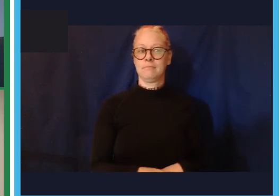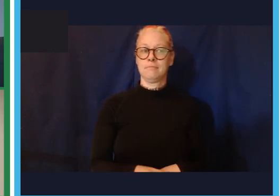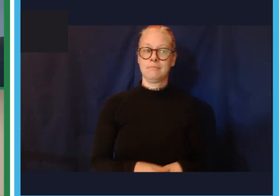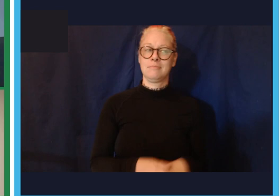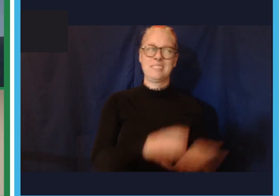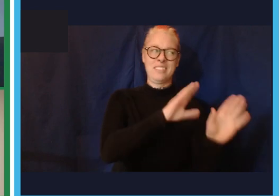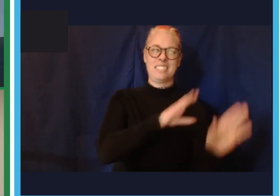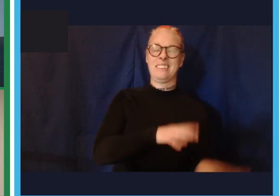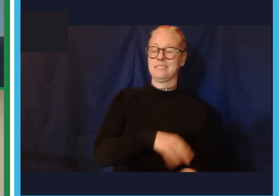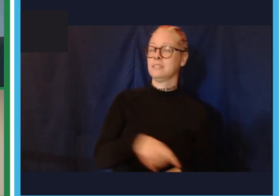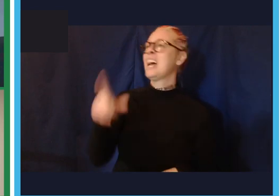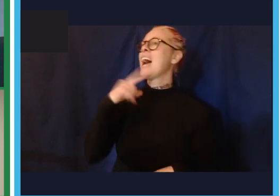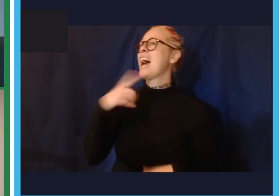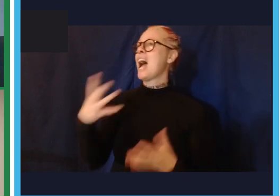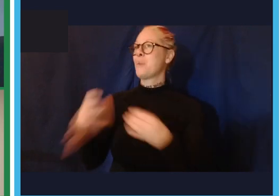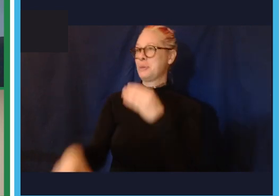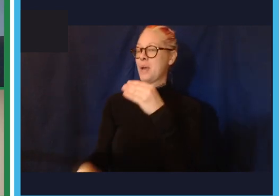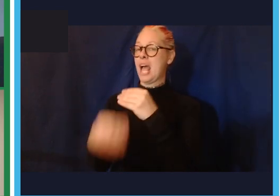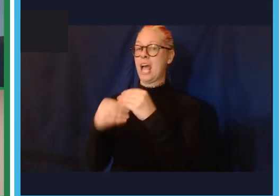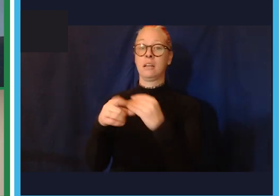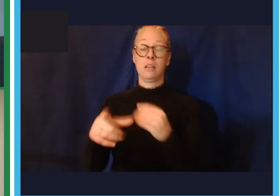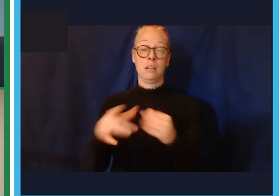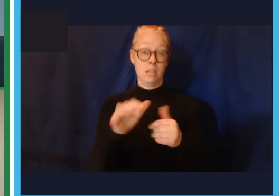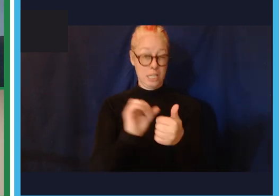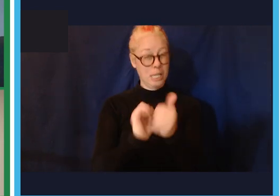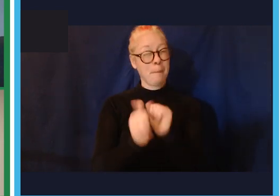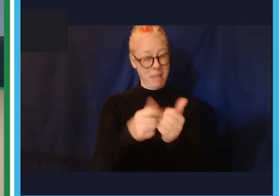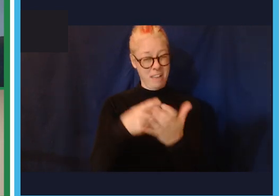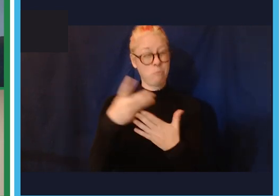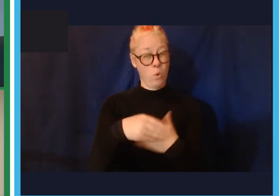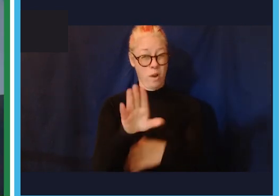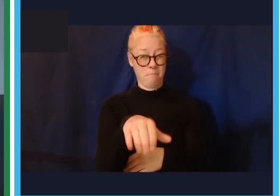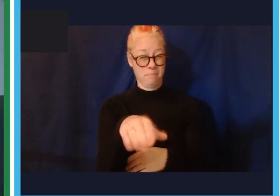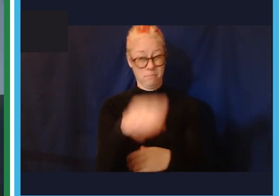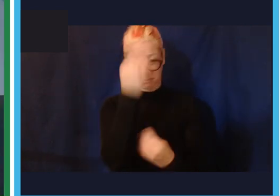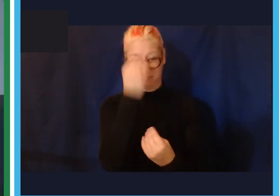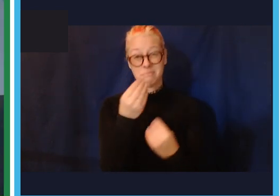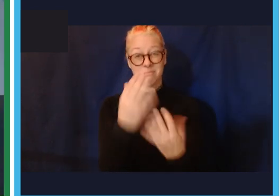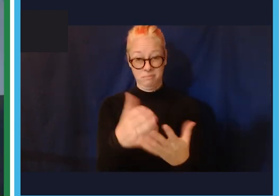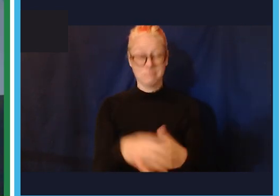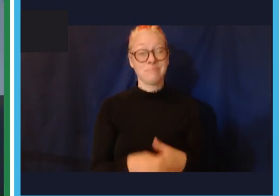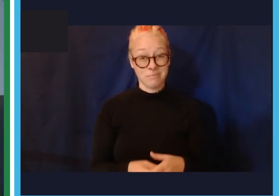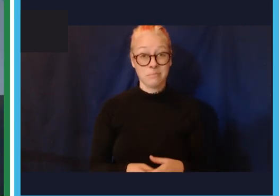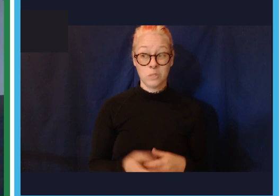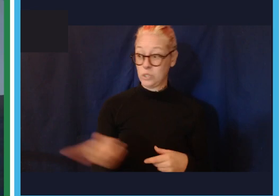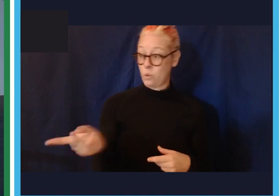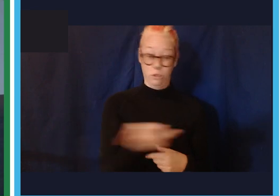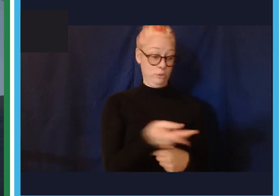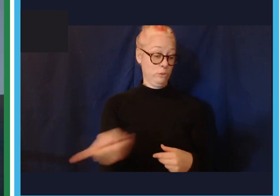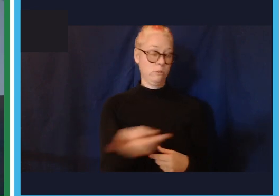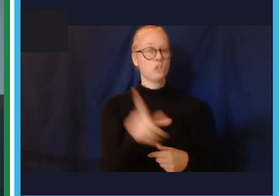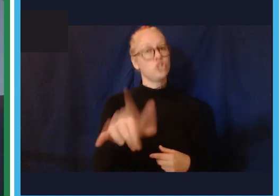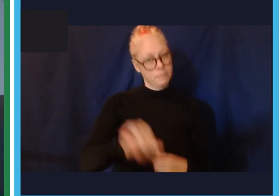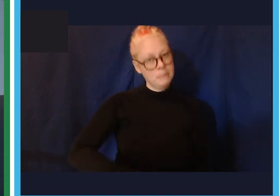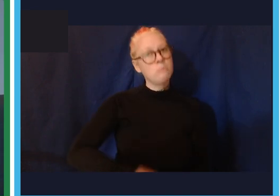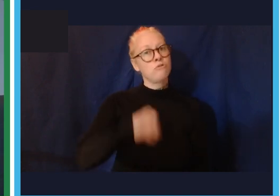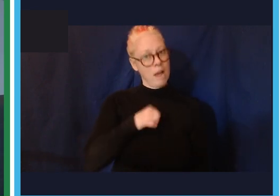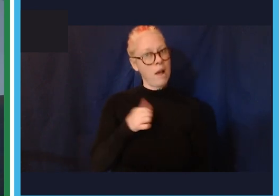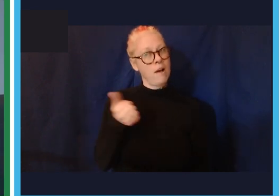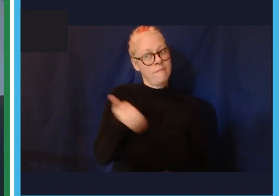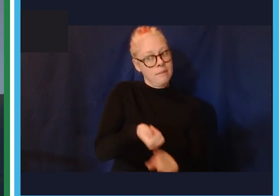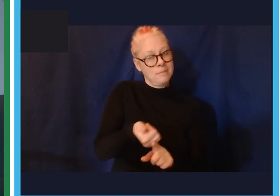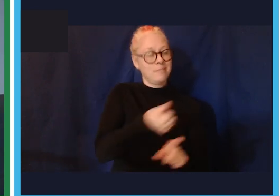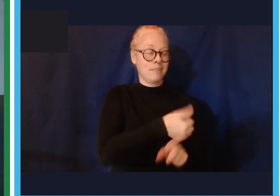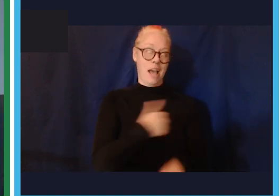I am, of them, that they were part of these programs, and they continue to have that relationship, you know,